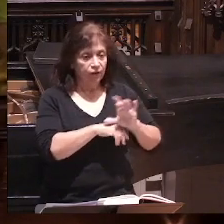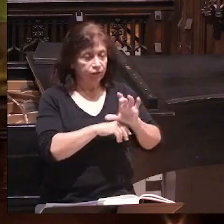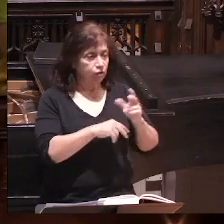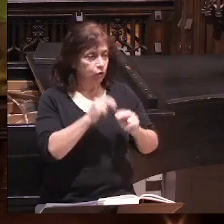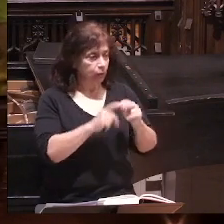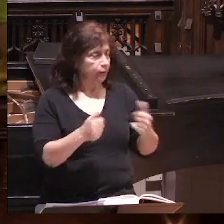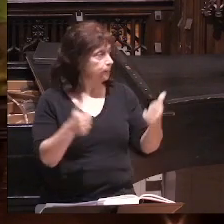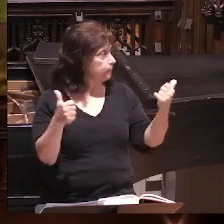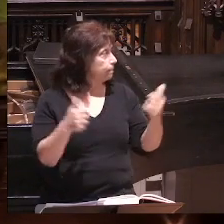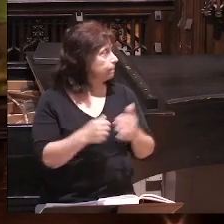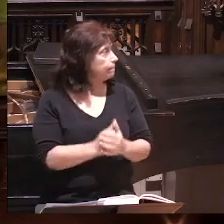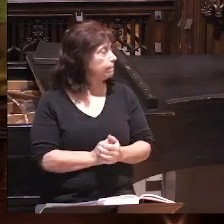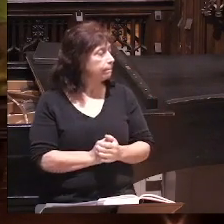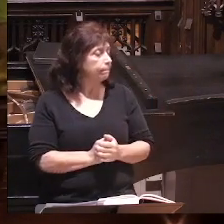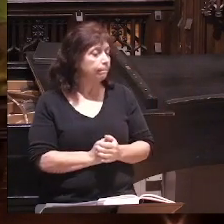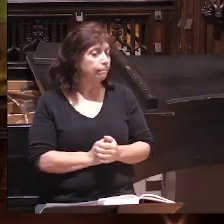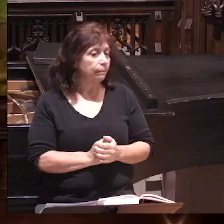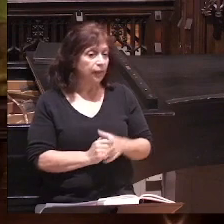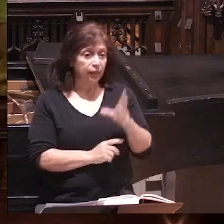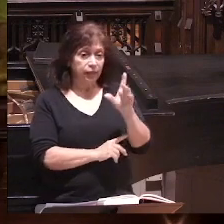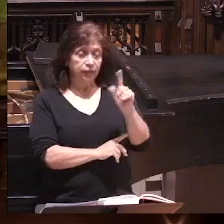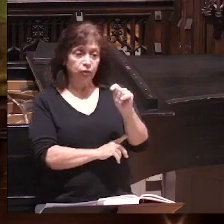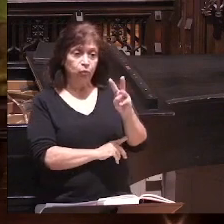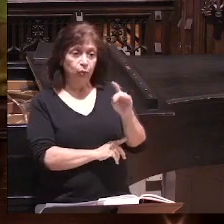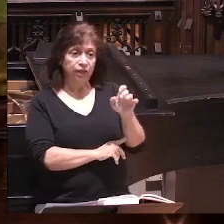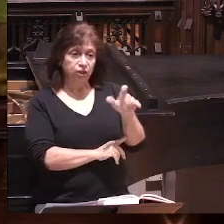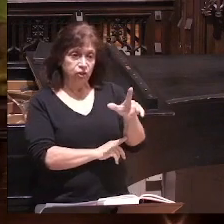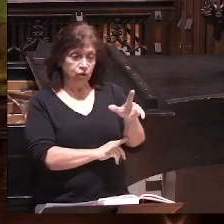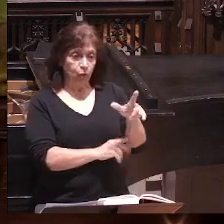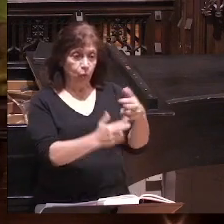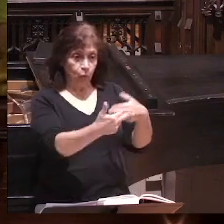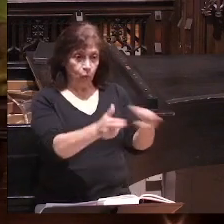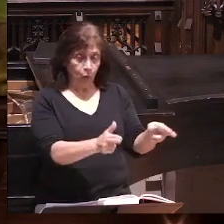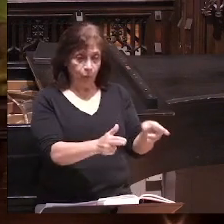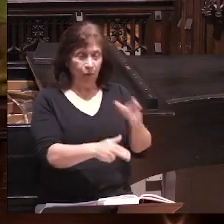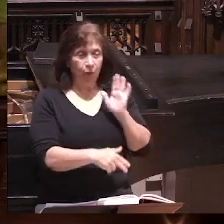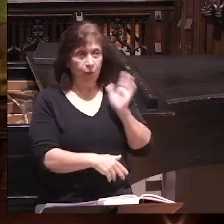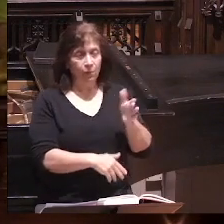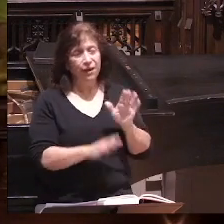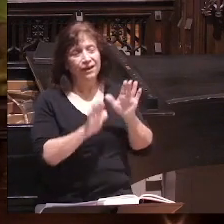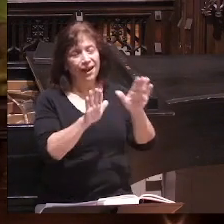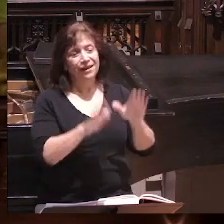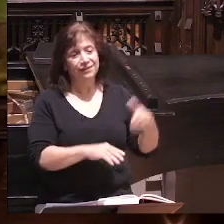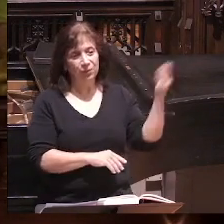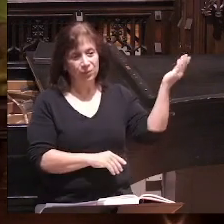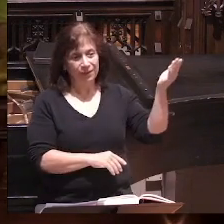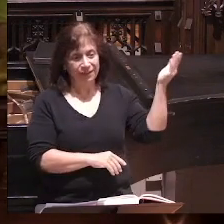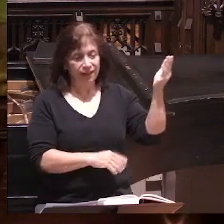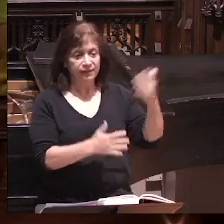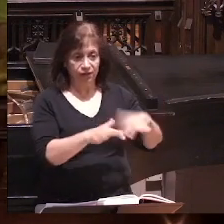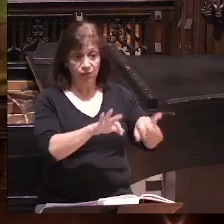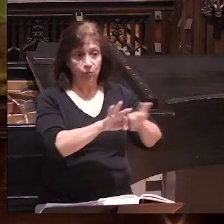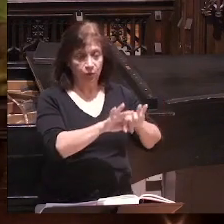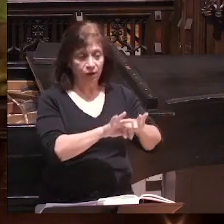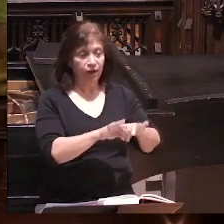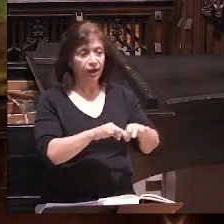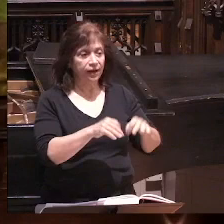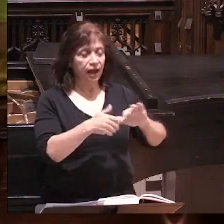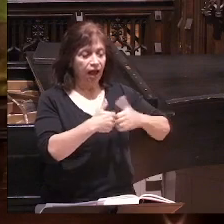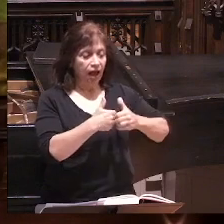sanctuary. In Twitchell, there will be an excellent and important presentation on